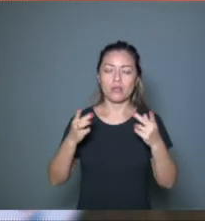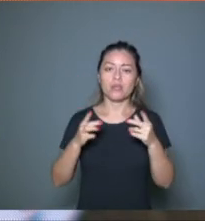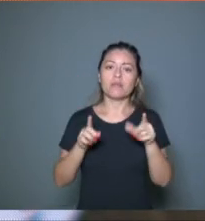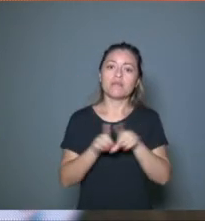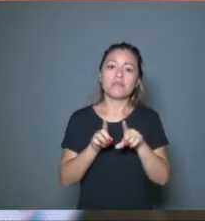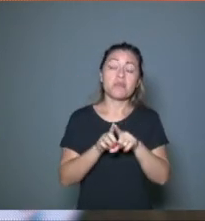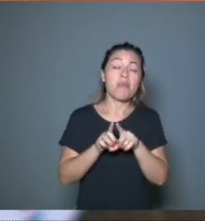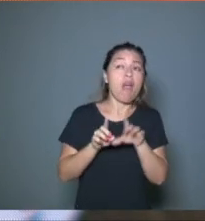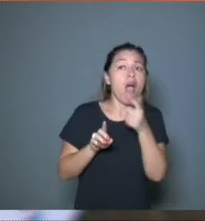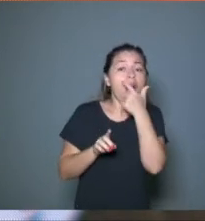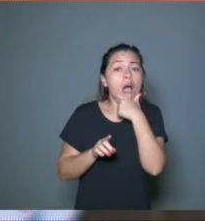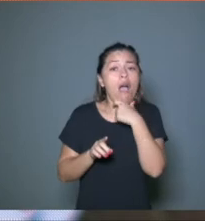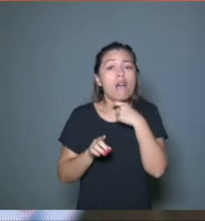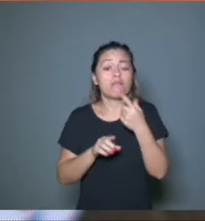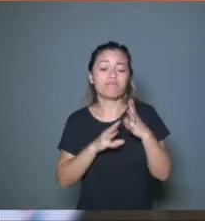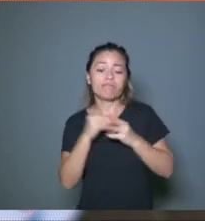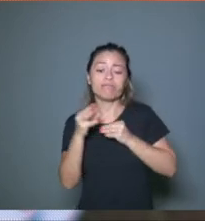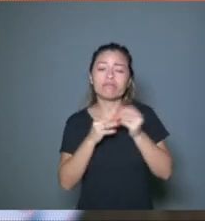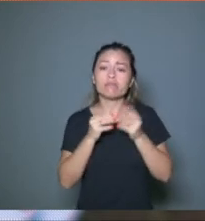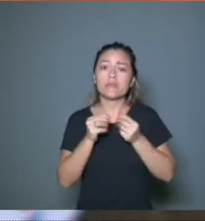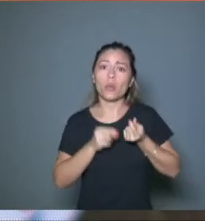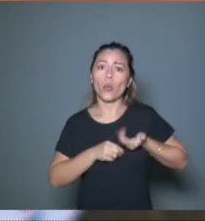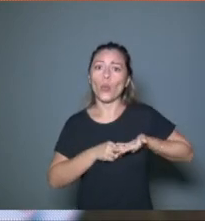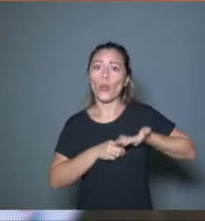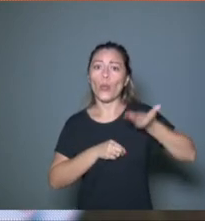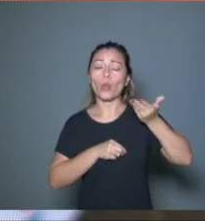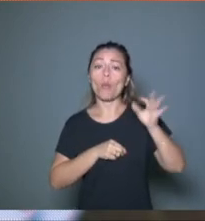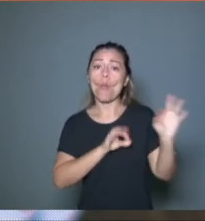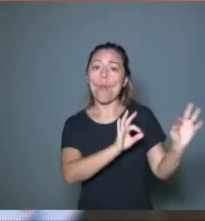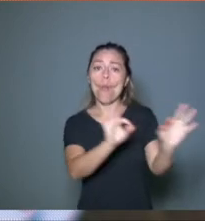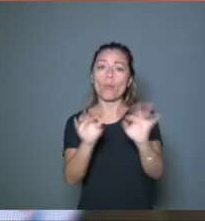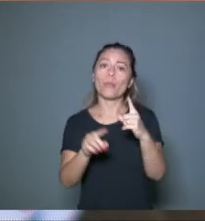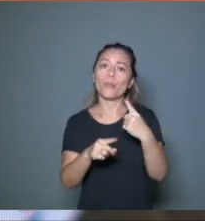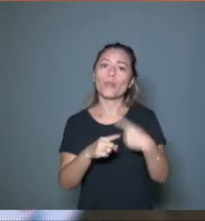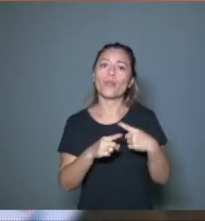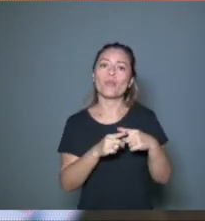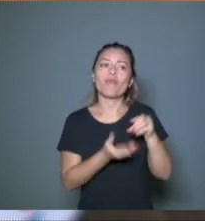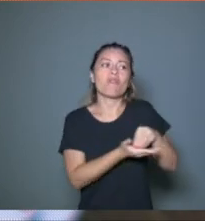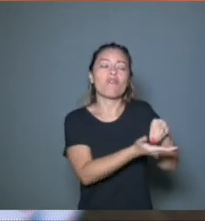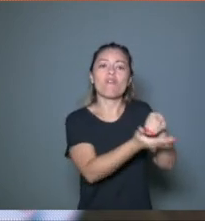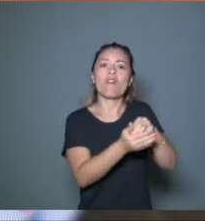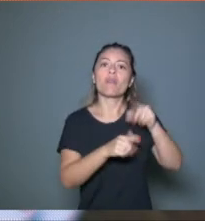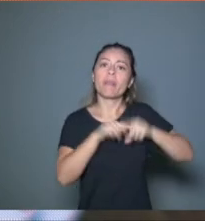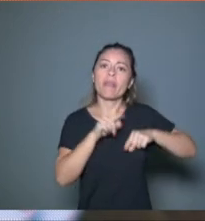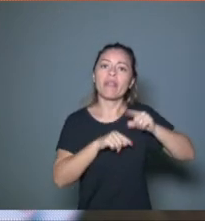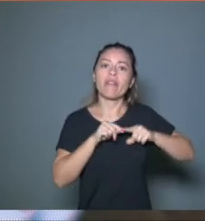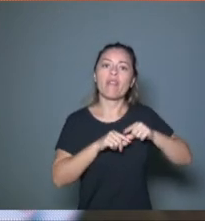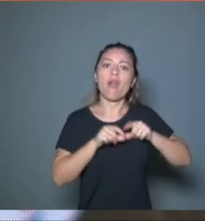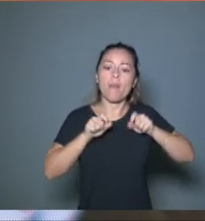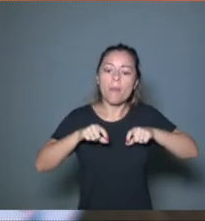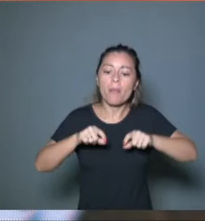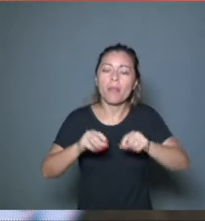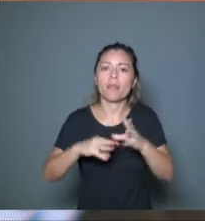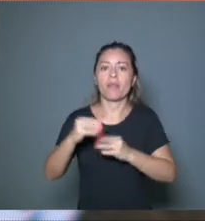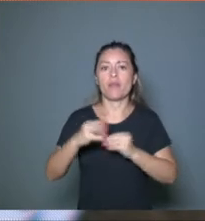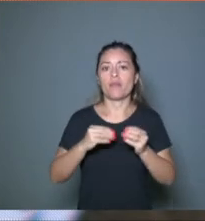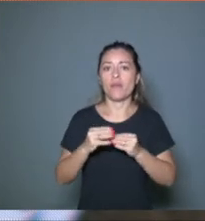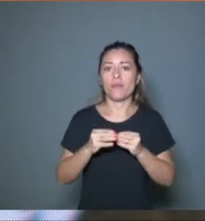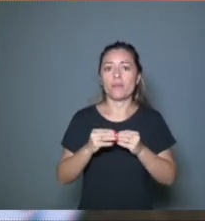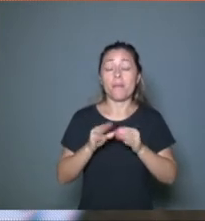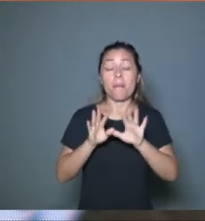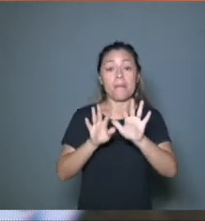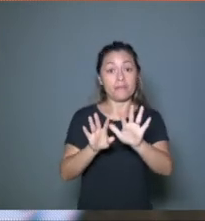for us, so we're going to be planting as much soybeans as we can. Maybe we won't be expanding cotton areas because of